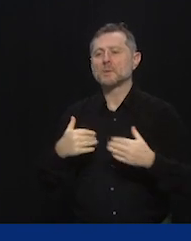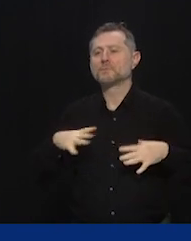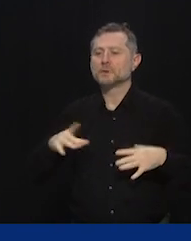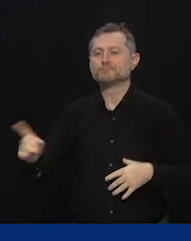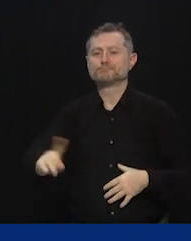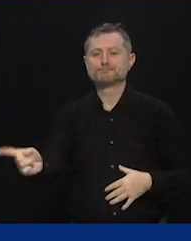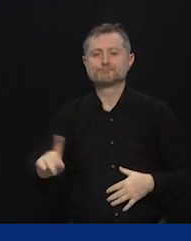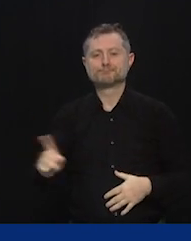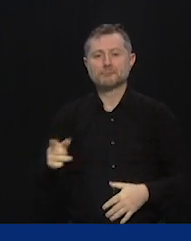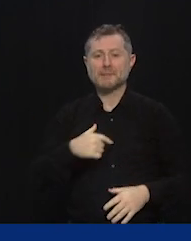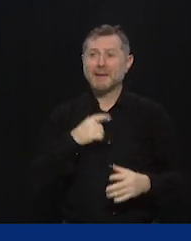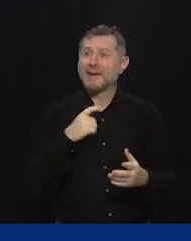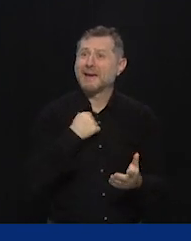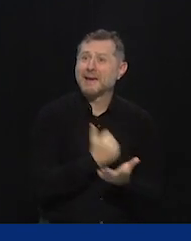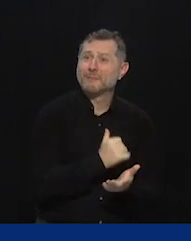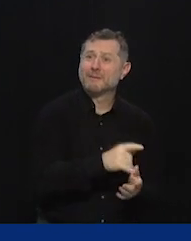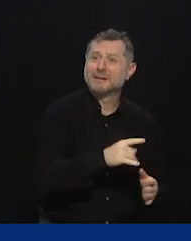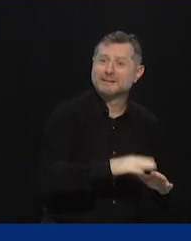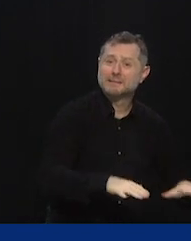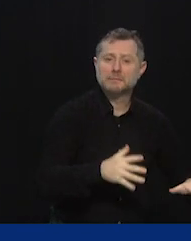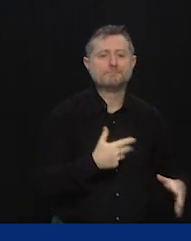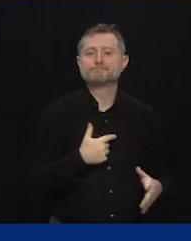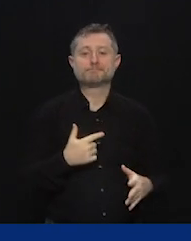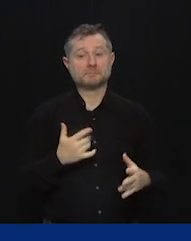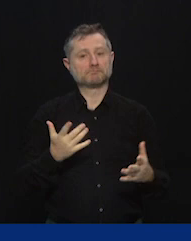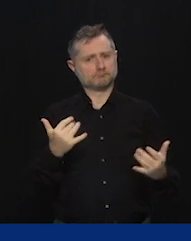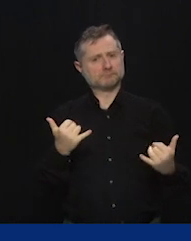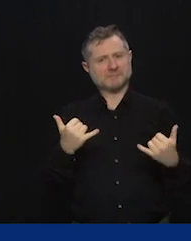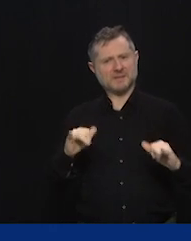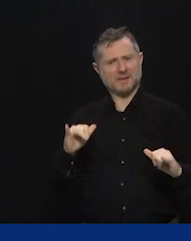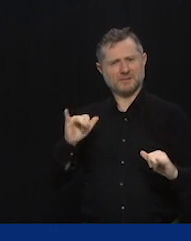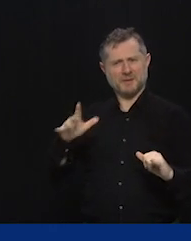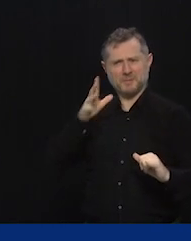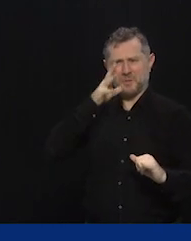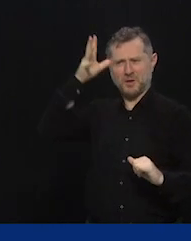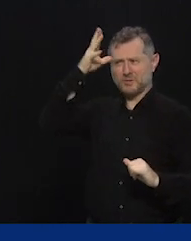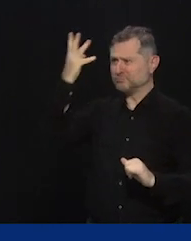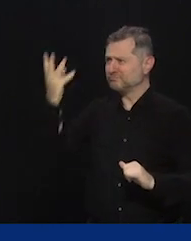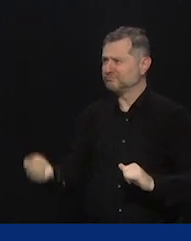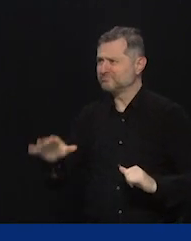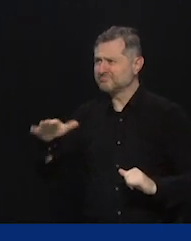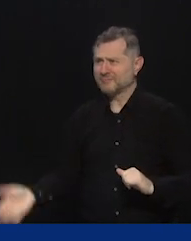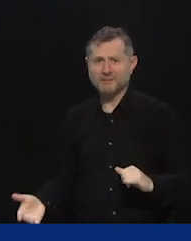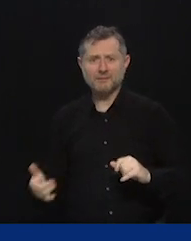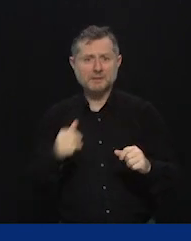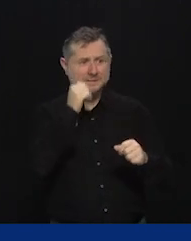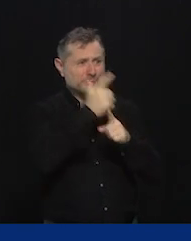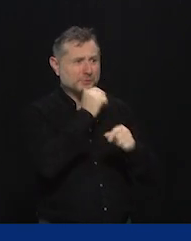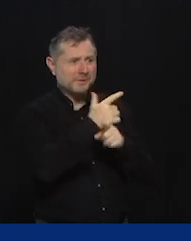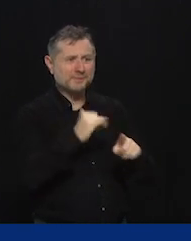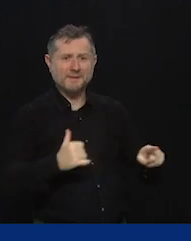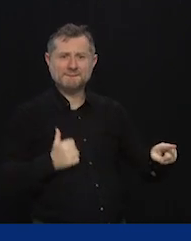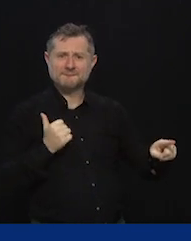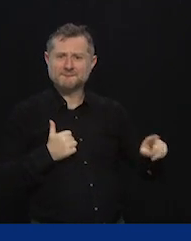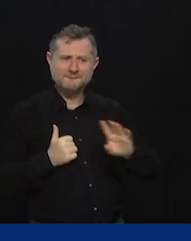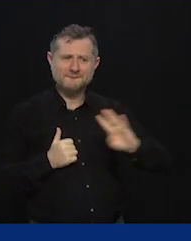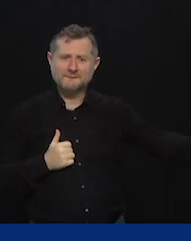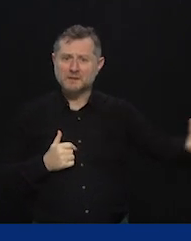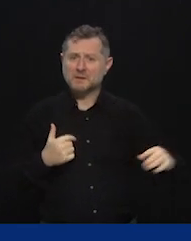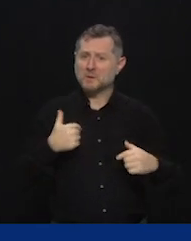will still be with them long after the parents are gone. I'm close to my siblings. I have 6 siblings, 5 siblings if you count